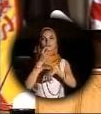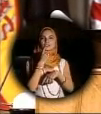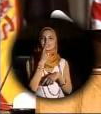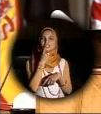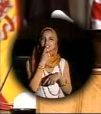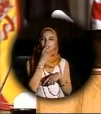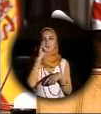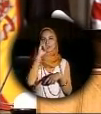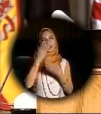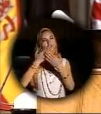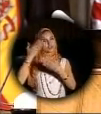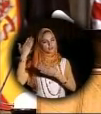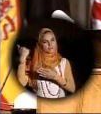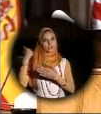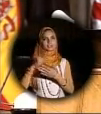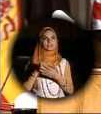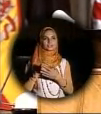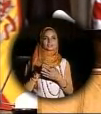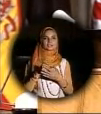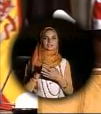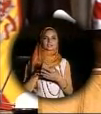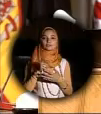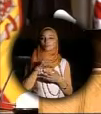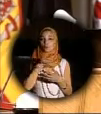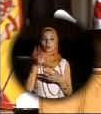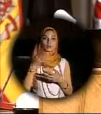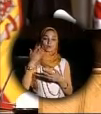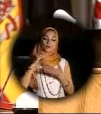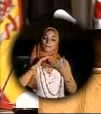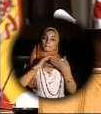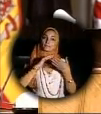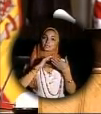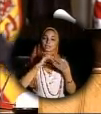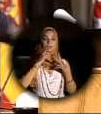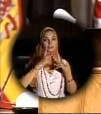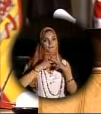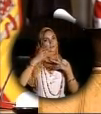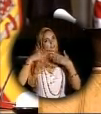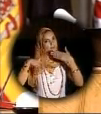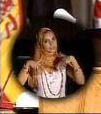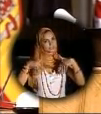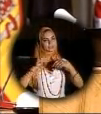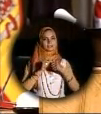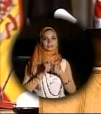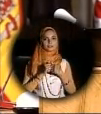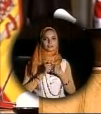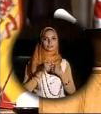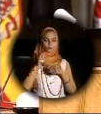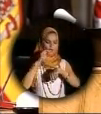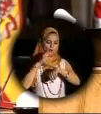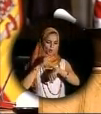technologies for people like Diamante. So we have spent a lot of time trying to find